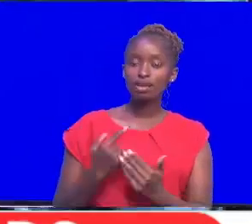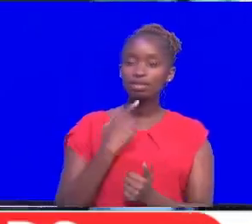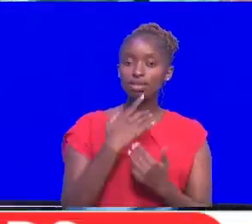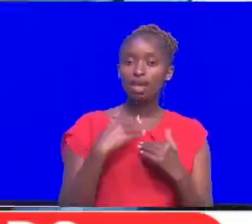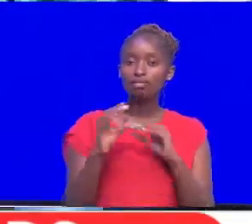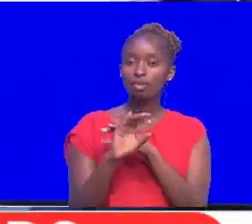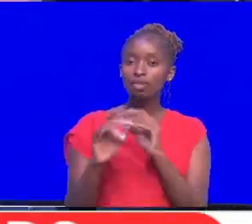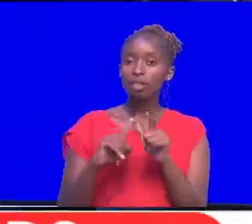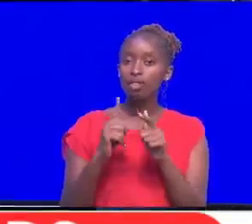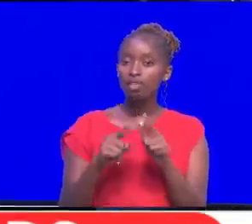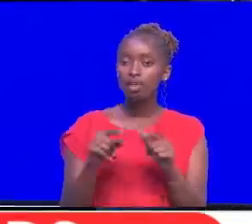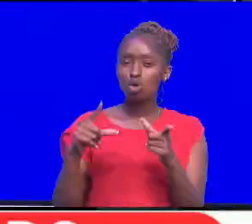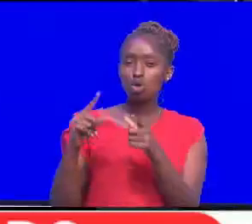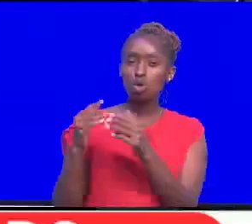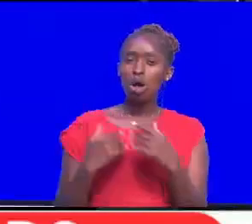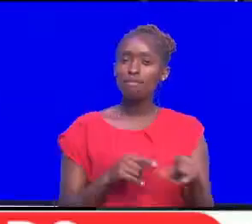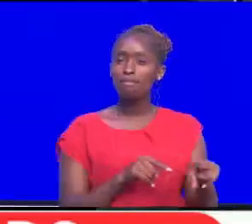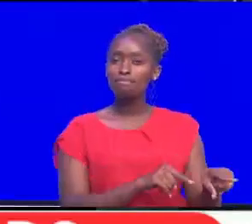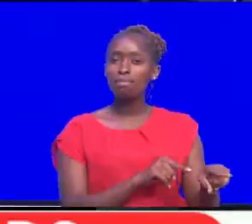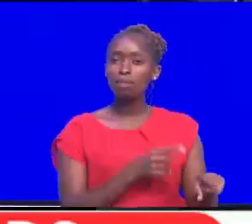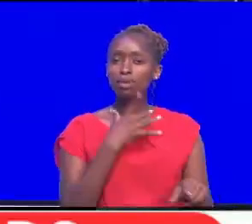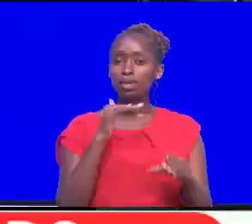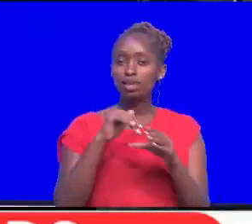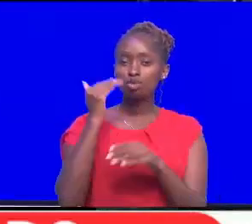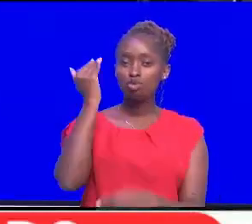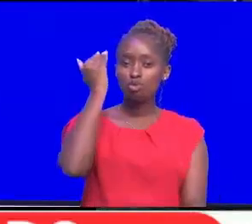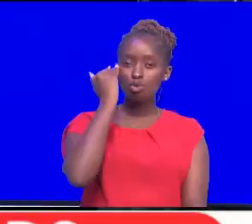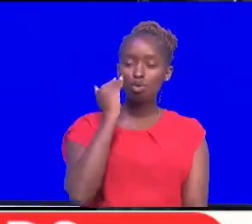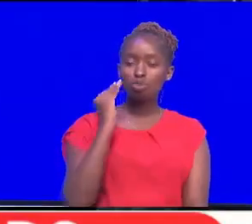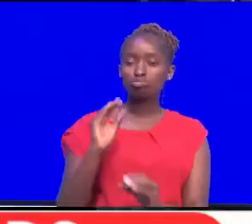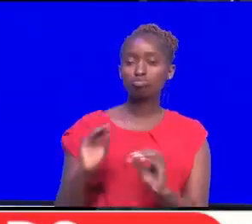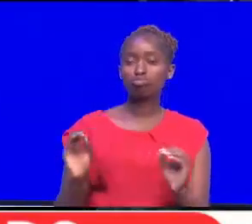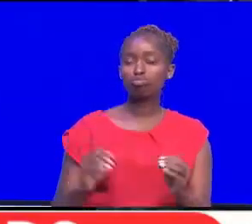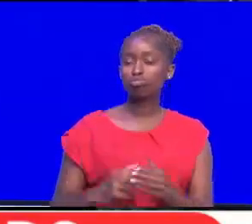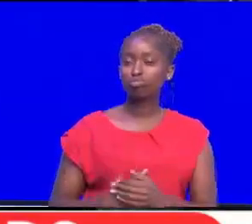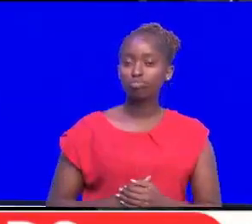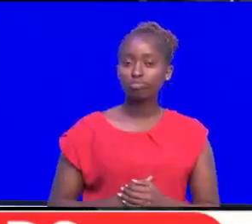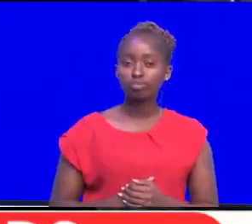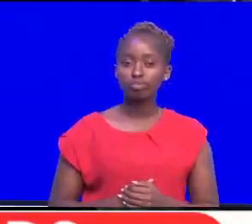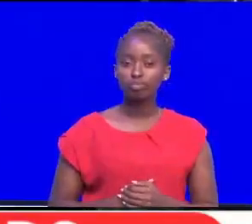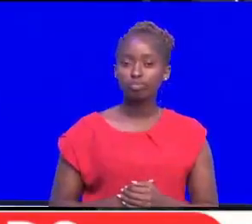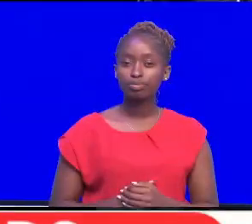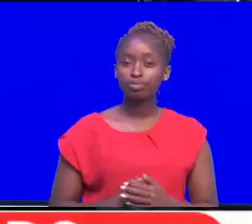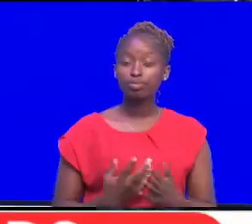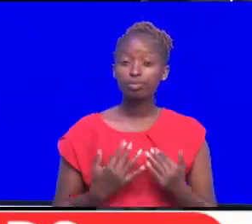nationwide campaign dubbed Usalama Barabarani, aimed at reducing road accidents